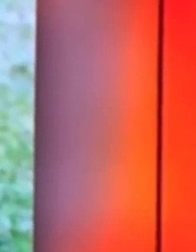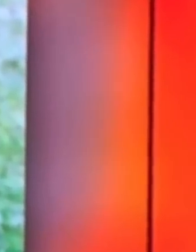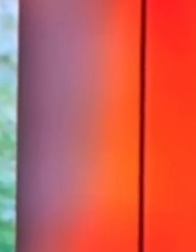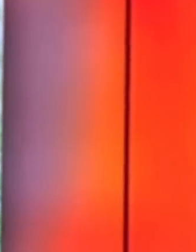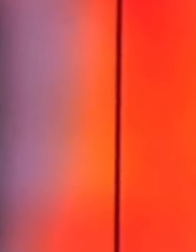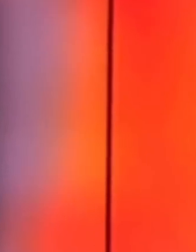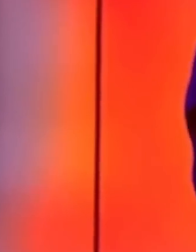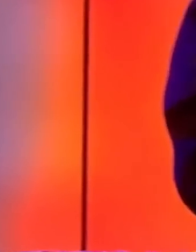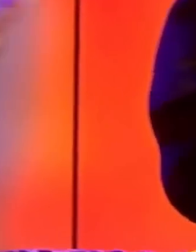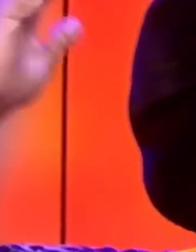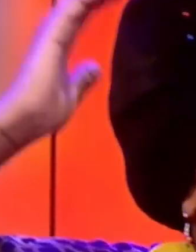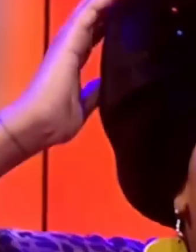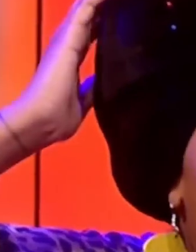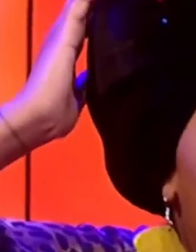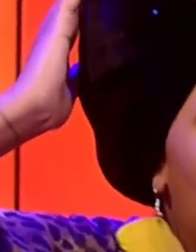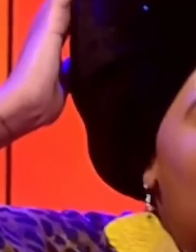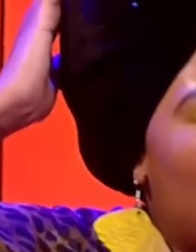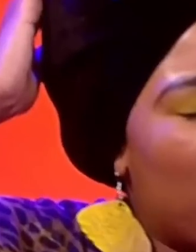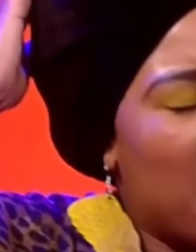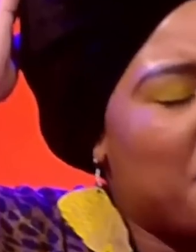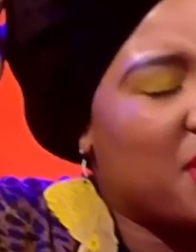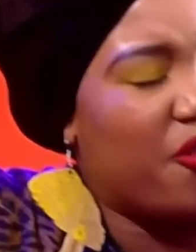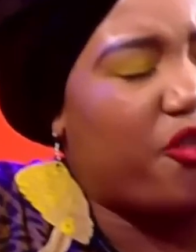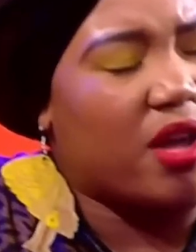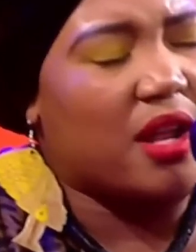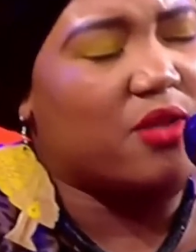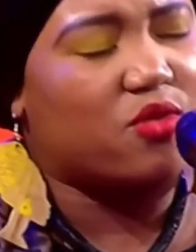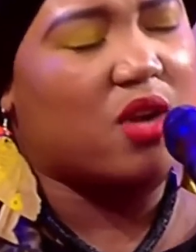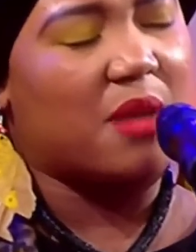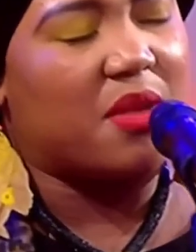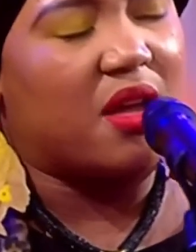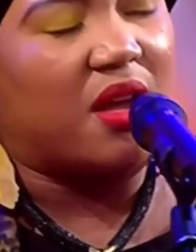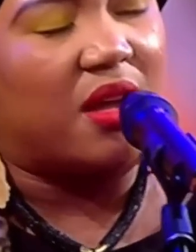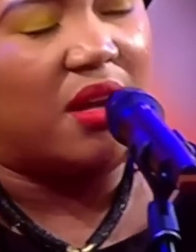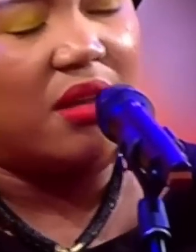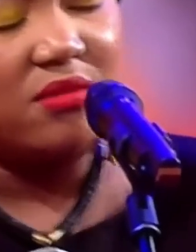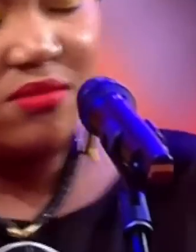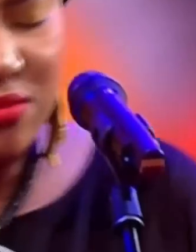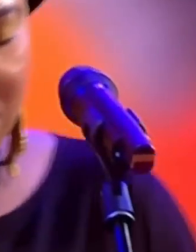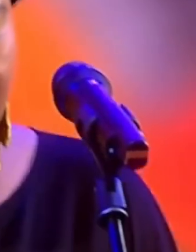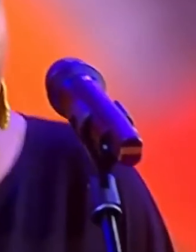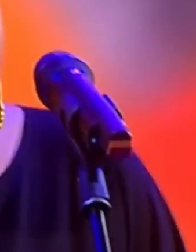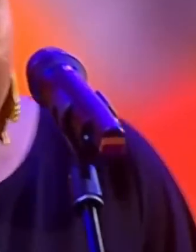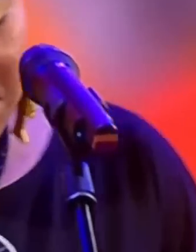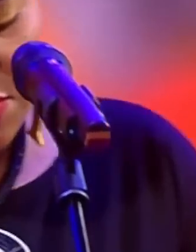matlhogotlhogo sena botšhabelo ba pile fela le kukamela